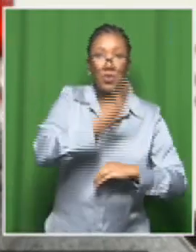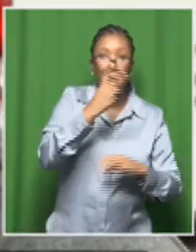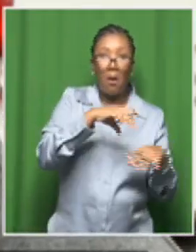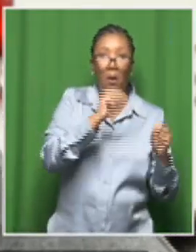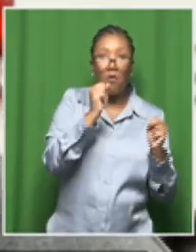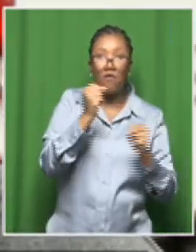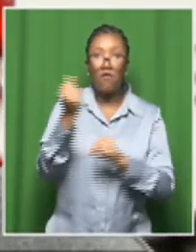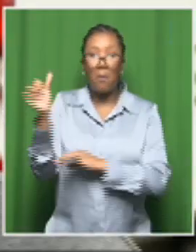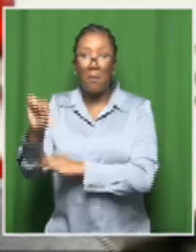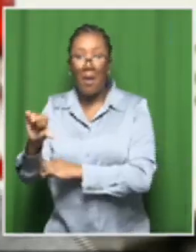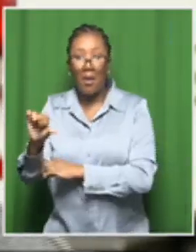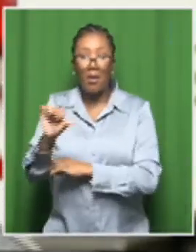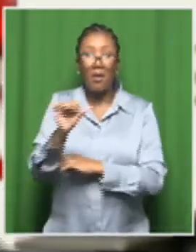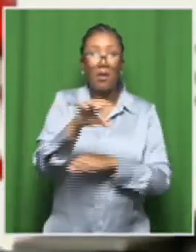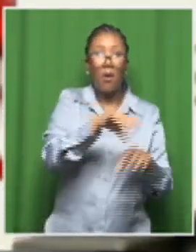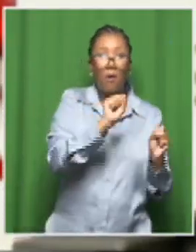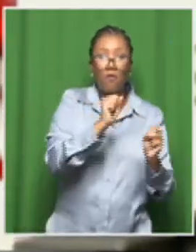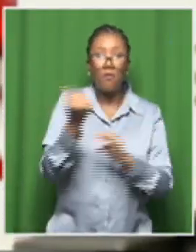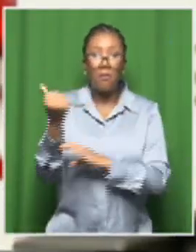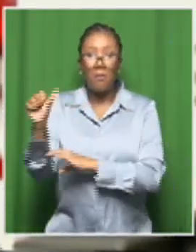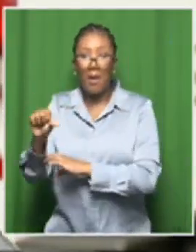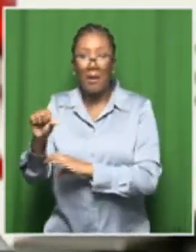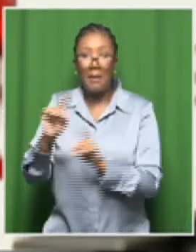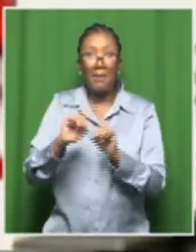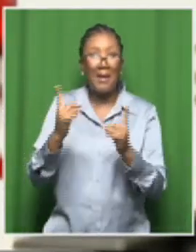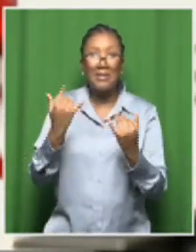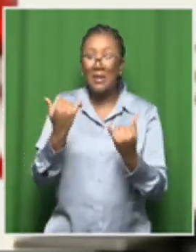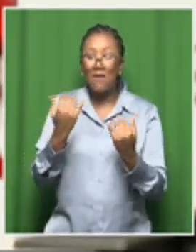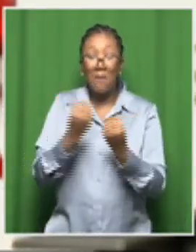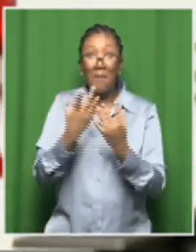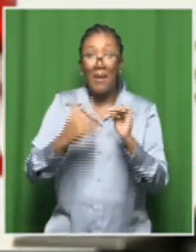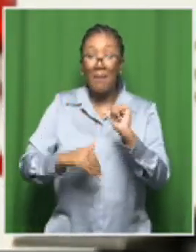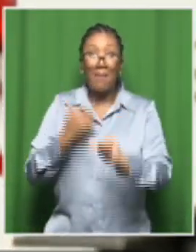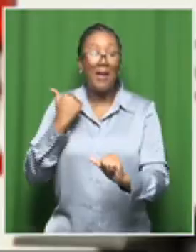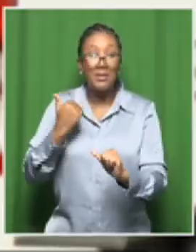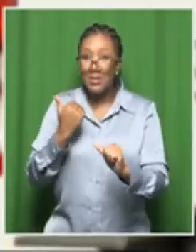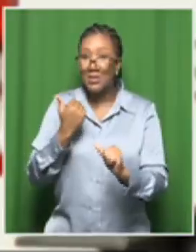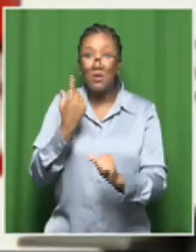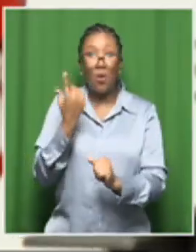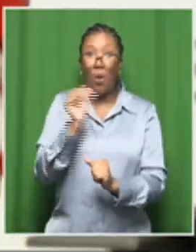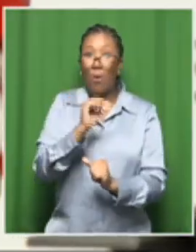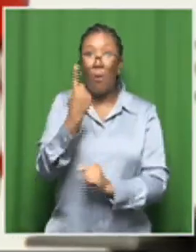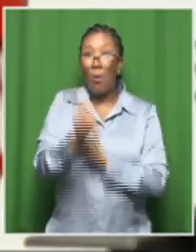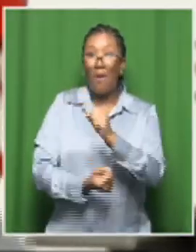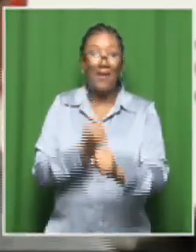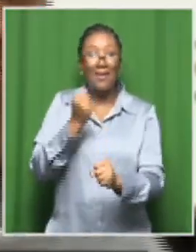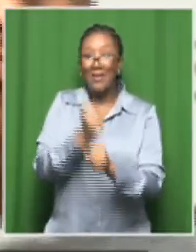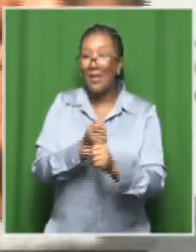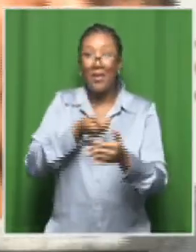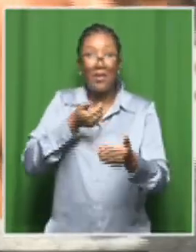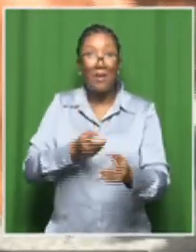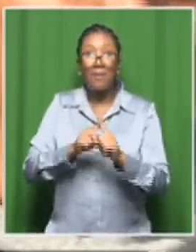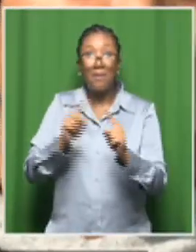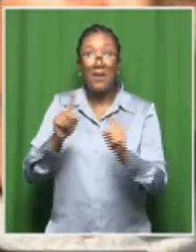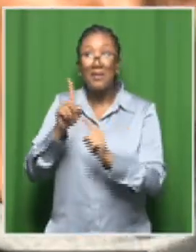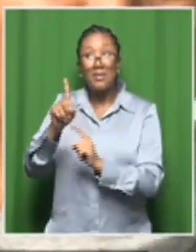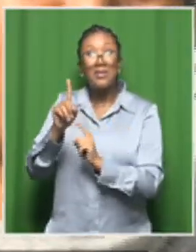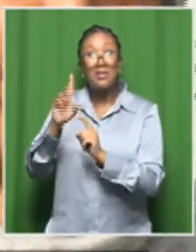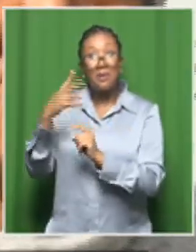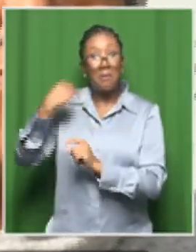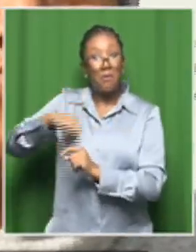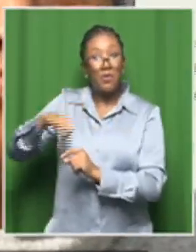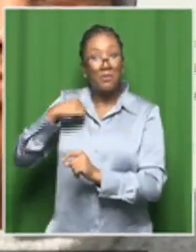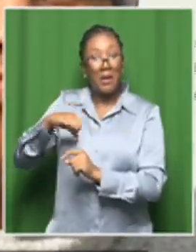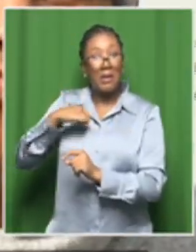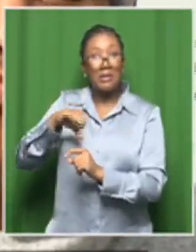is, it's going on for months, going on to years, and we've had no answers as to why these 20 some